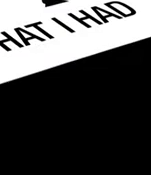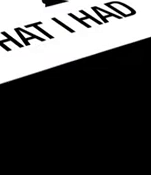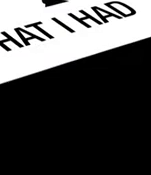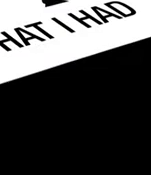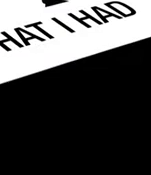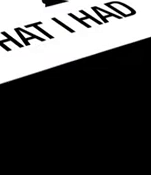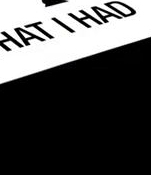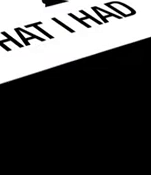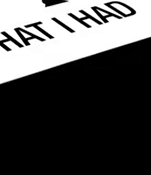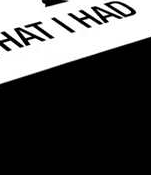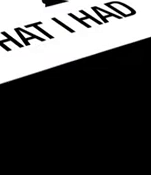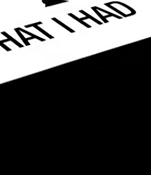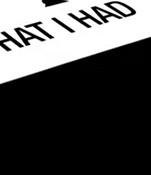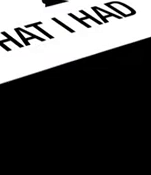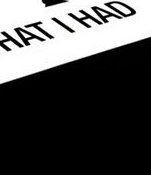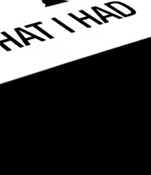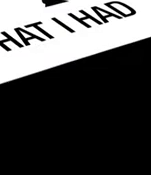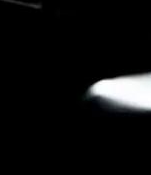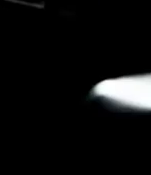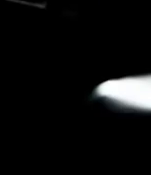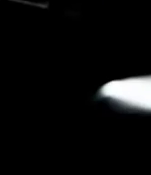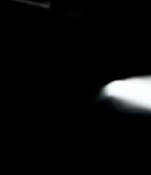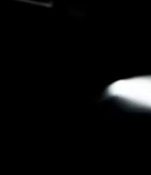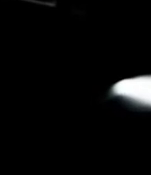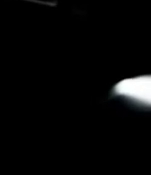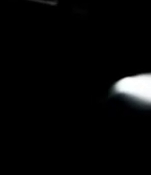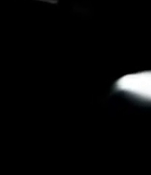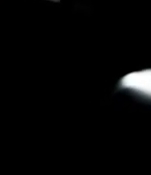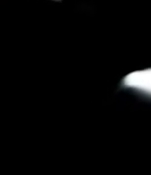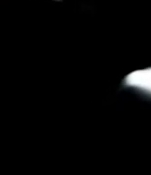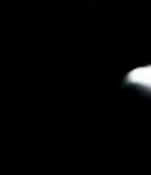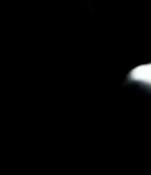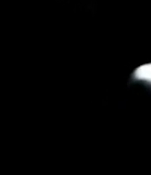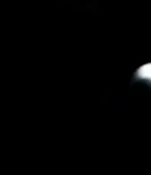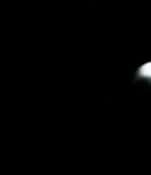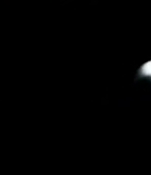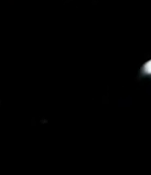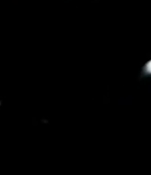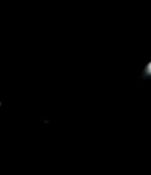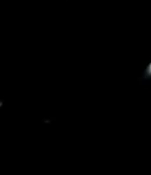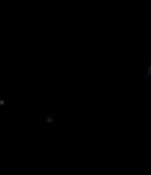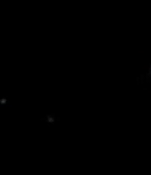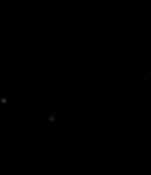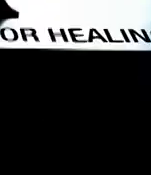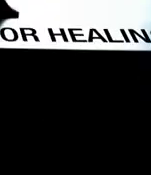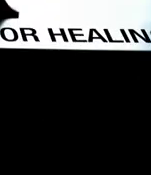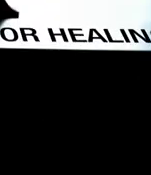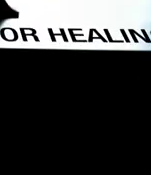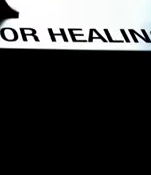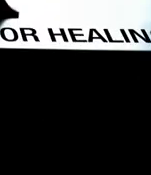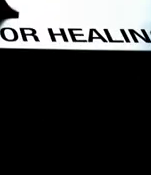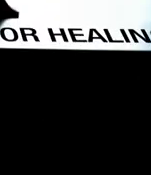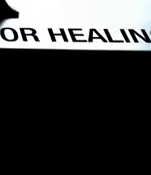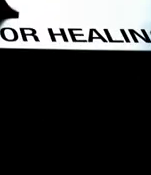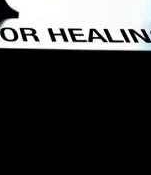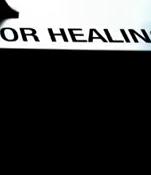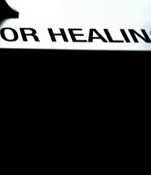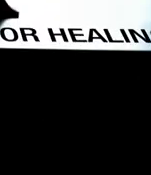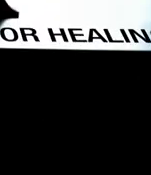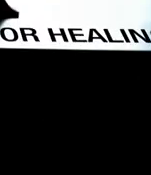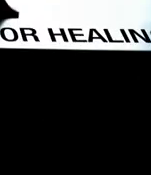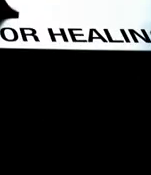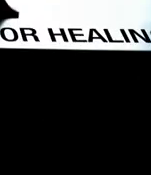I had. I was running, I was searching, but every place I turned